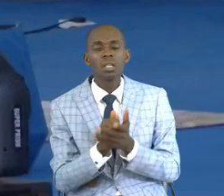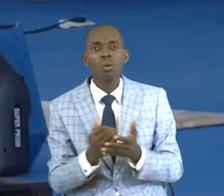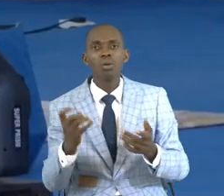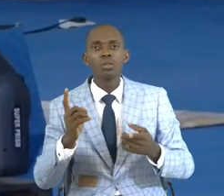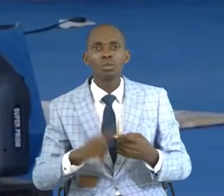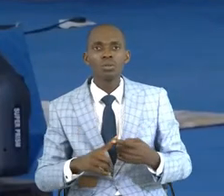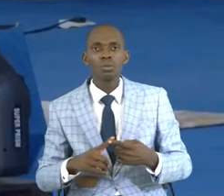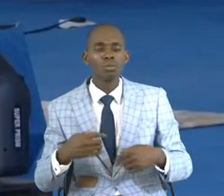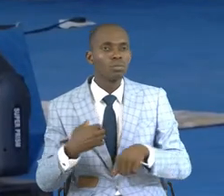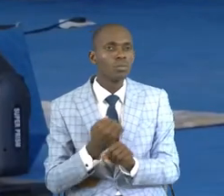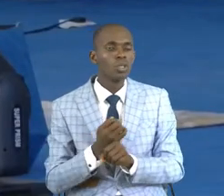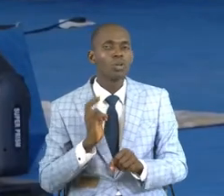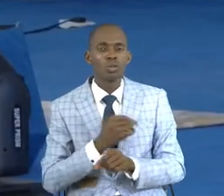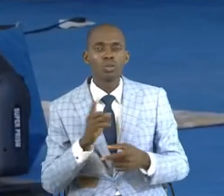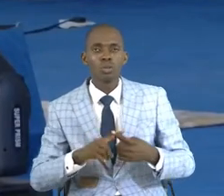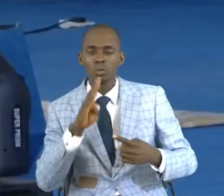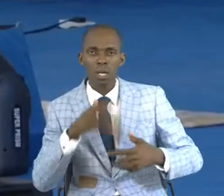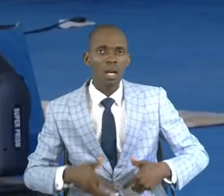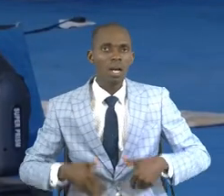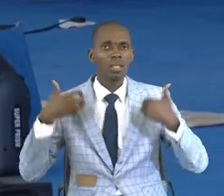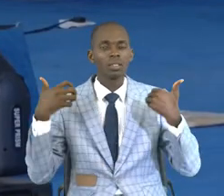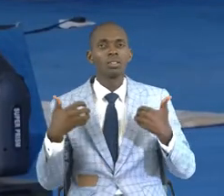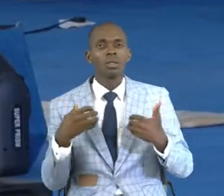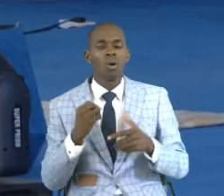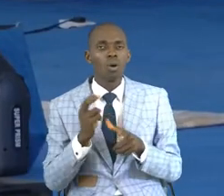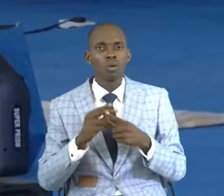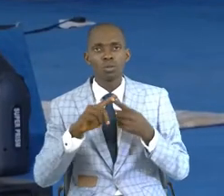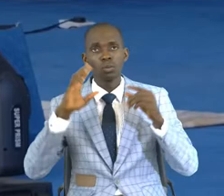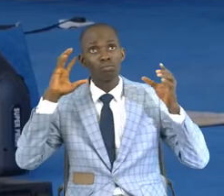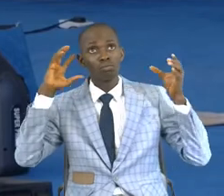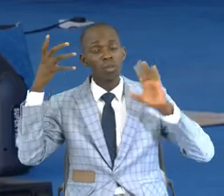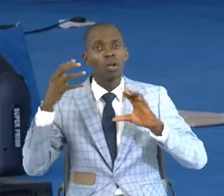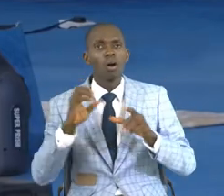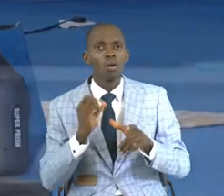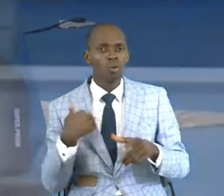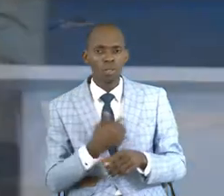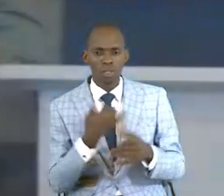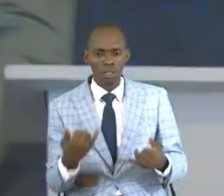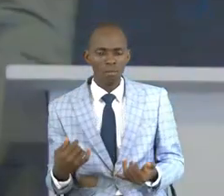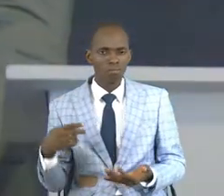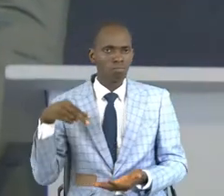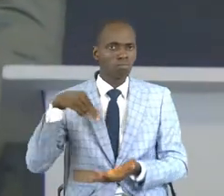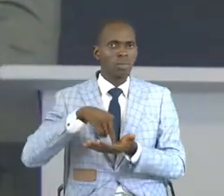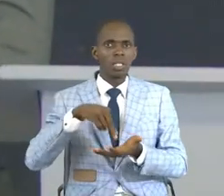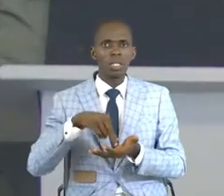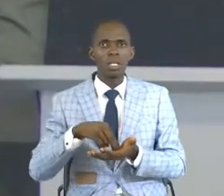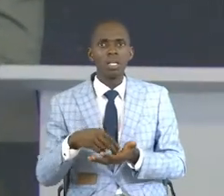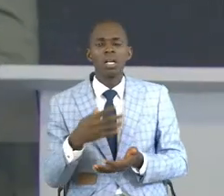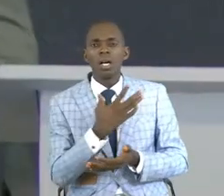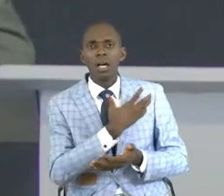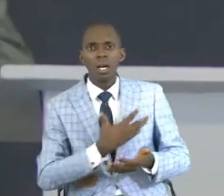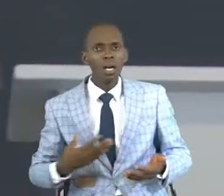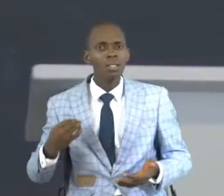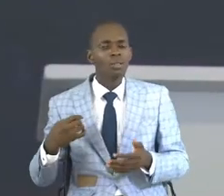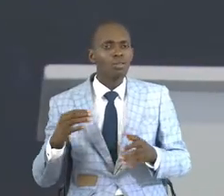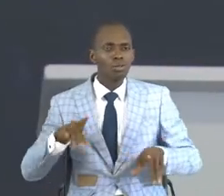rouses up our anger, our indignation, and then we get up and travel that we didn't even plan